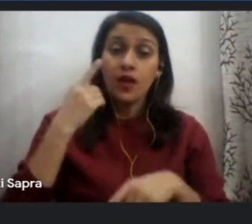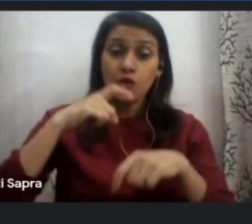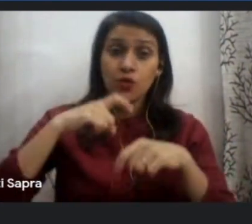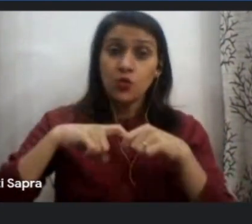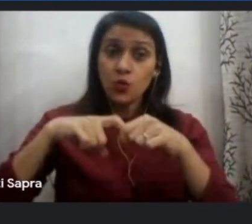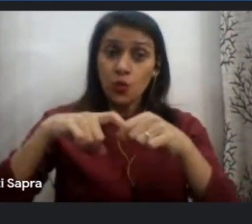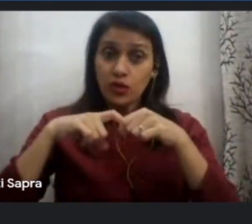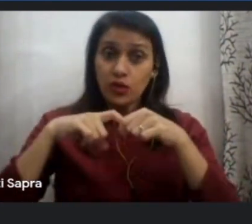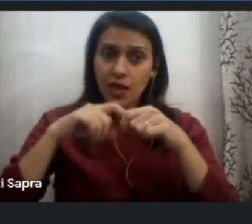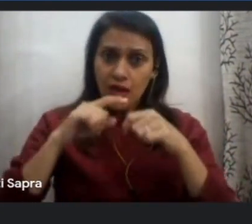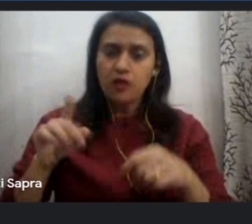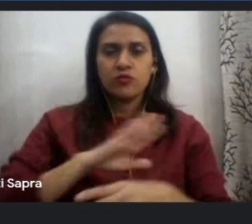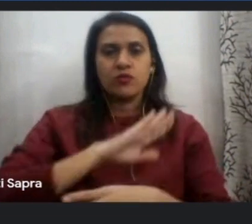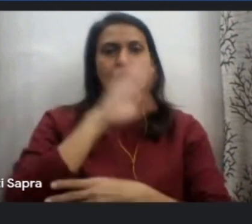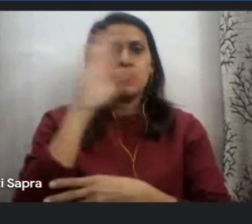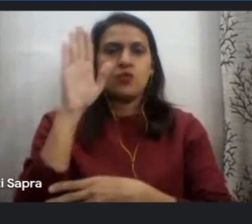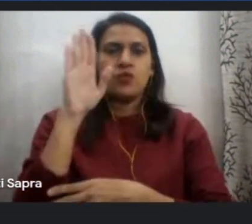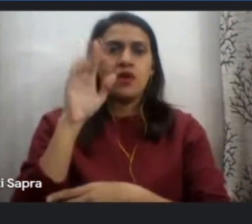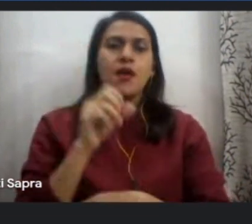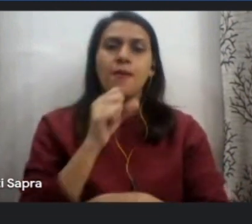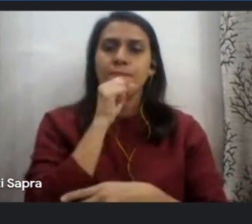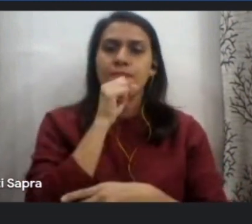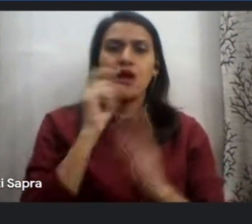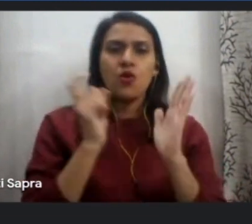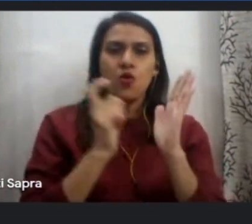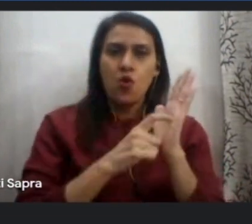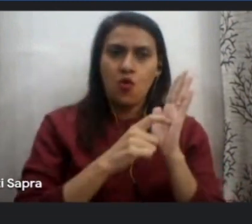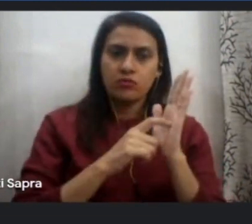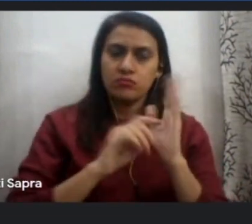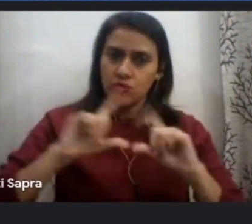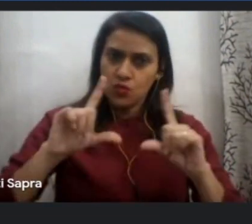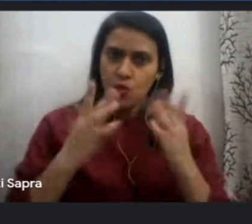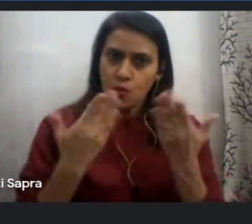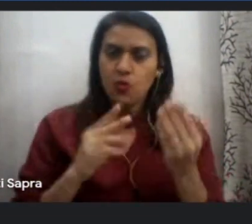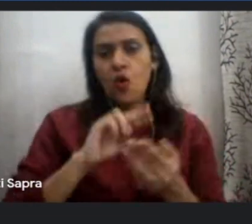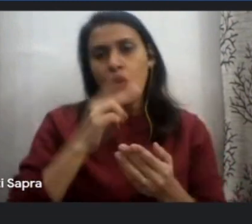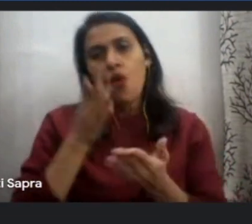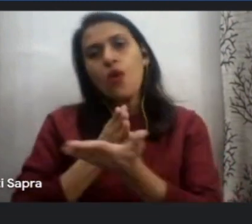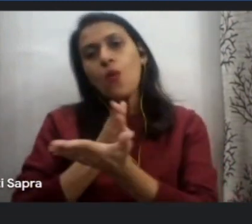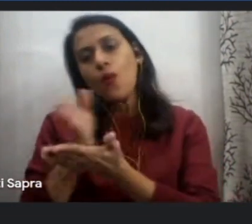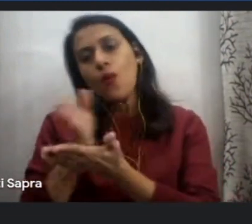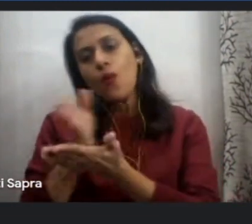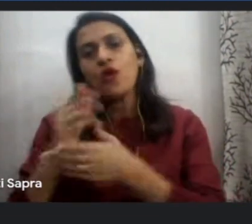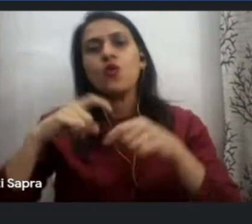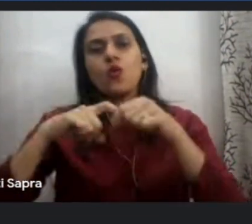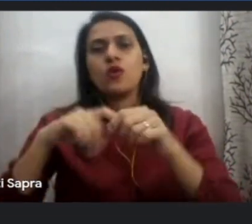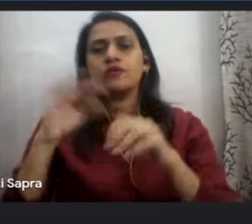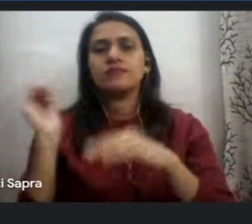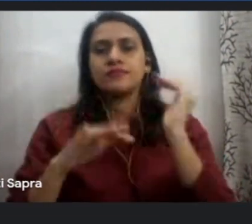ask questions. You can type the questions on the chat box as well. And